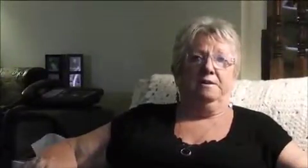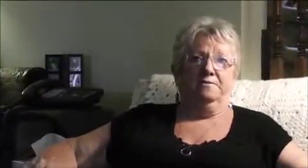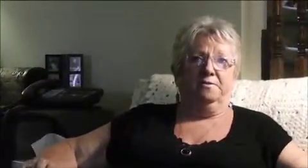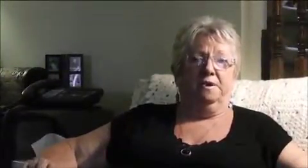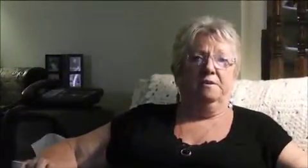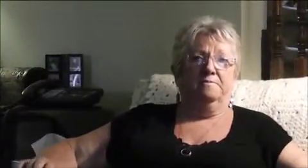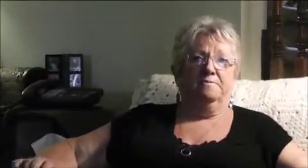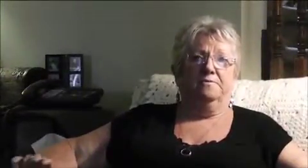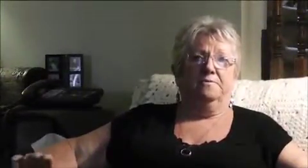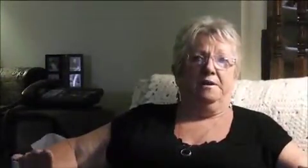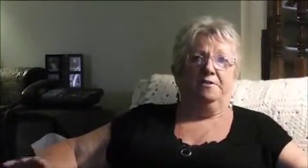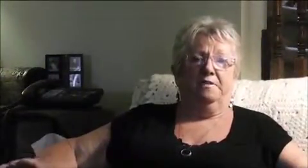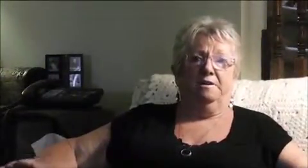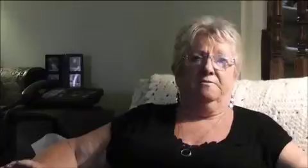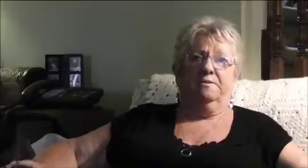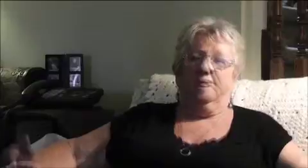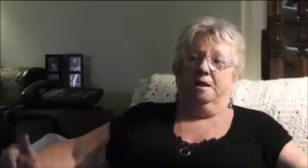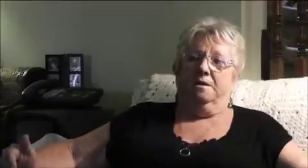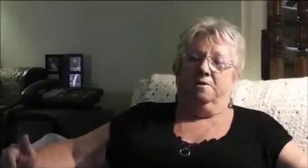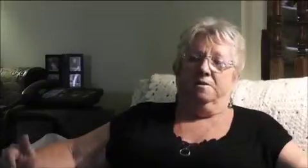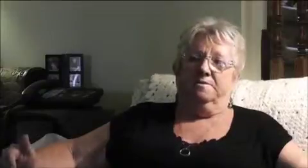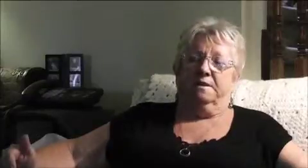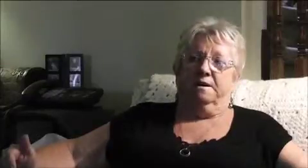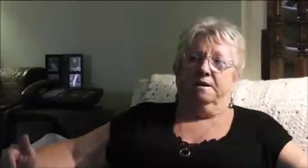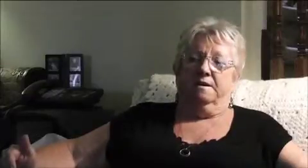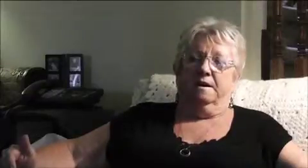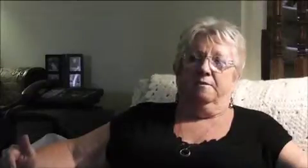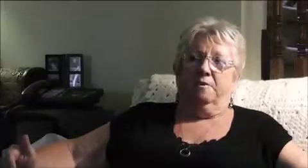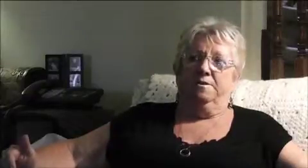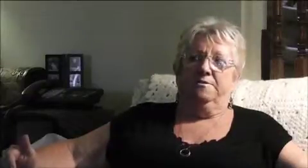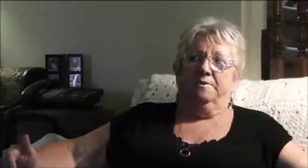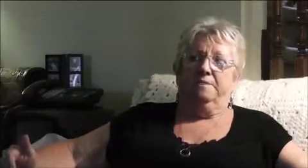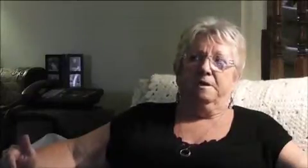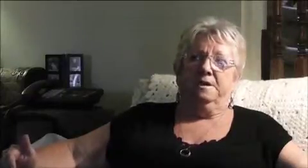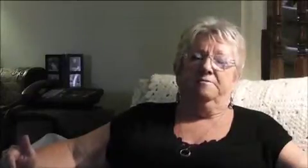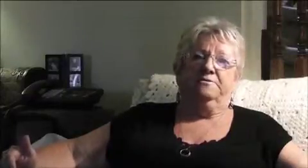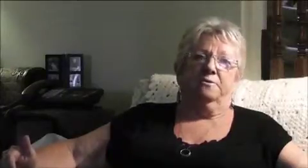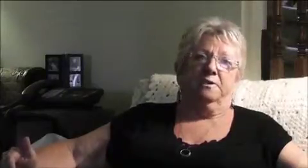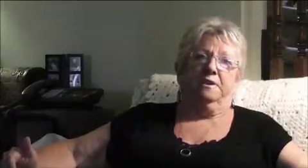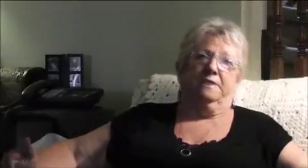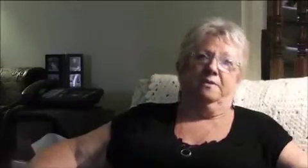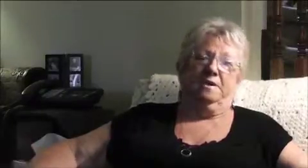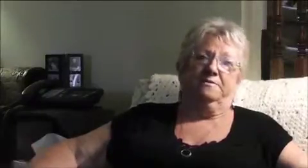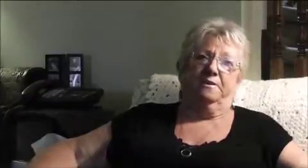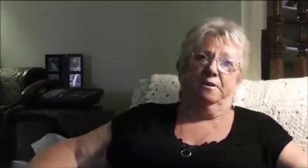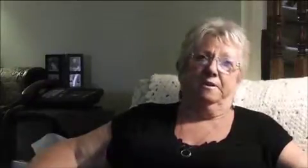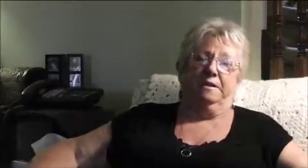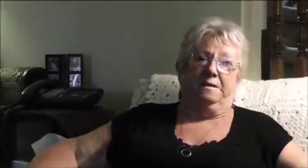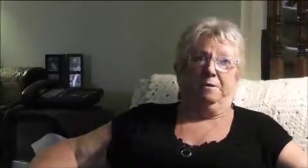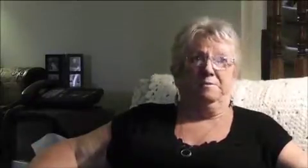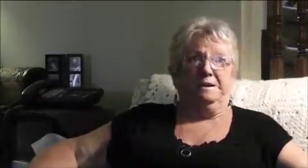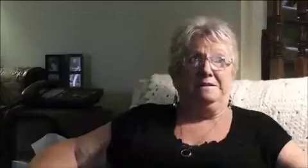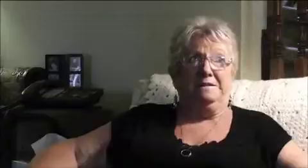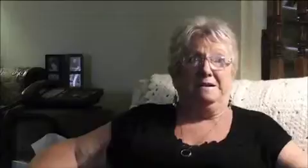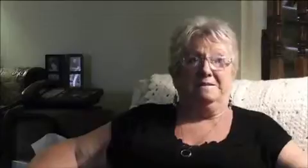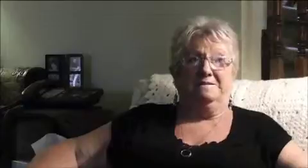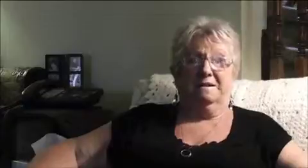I lived quite a tragic life. Anyways, I wanted to write my life story, so I started in